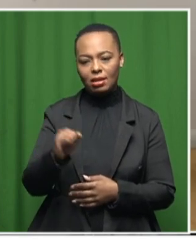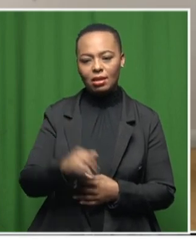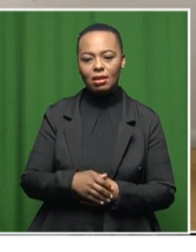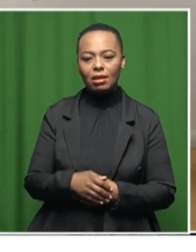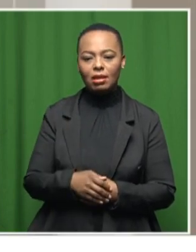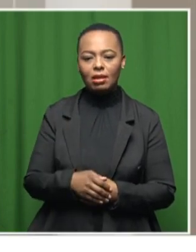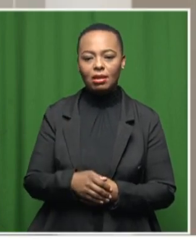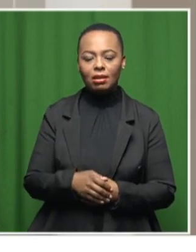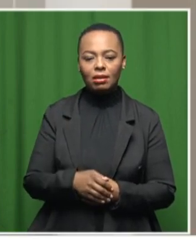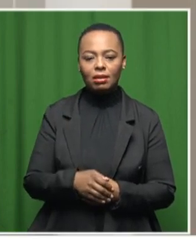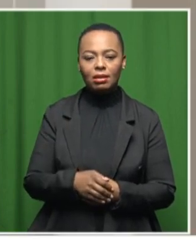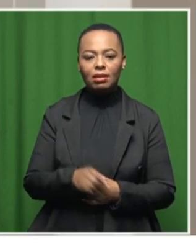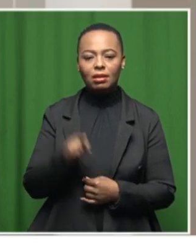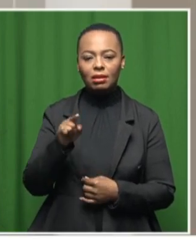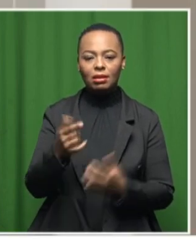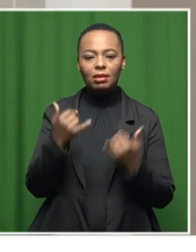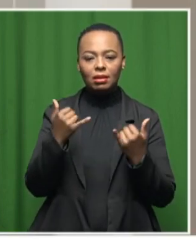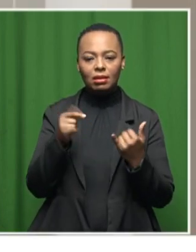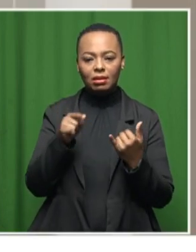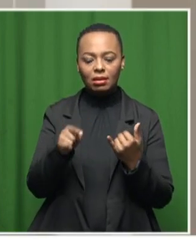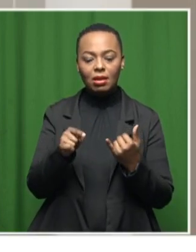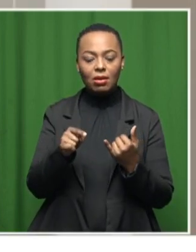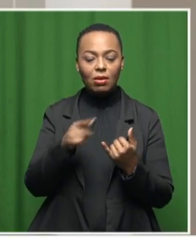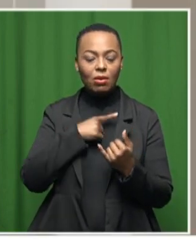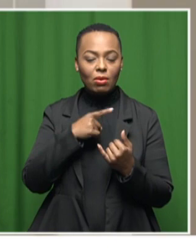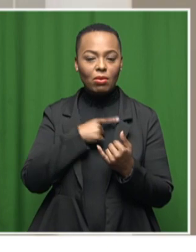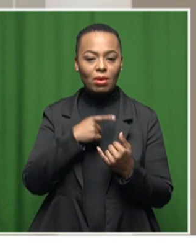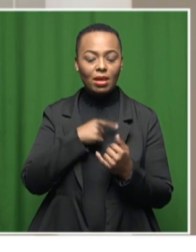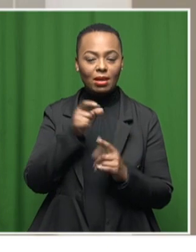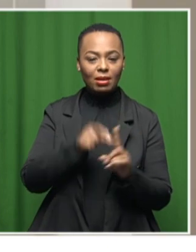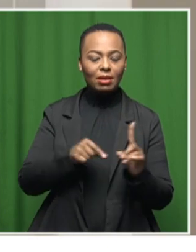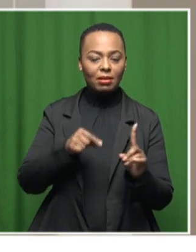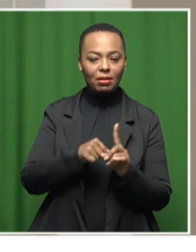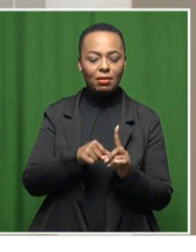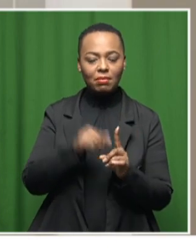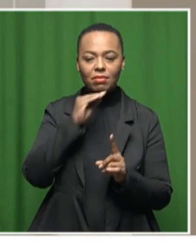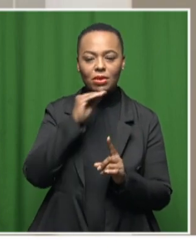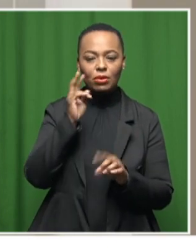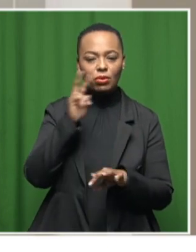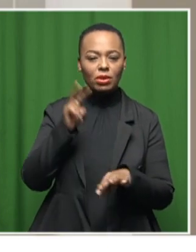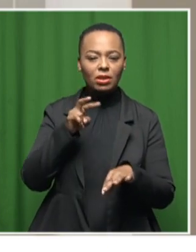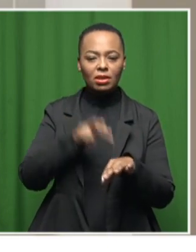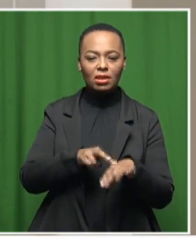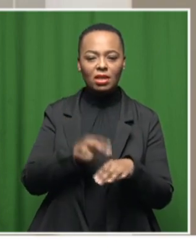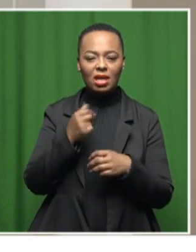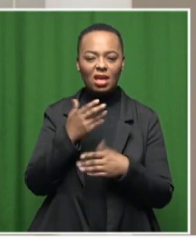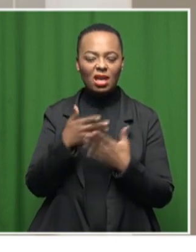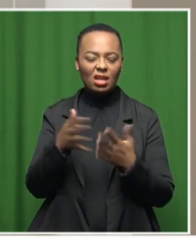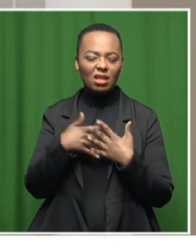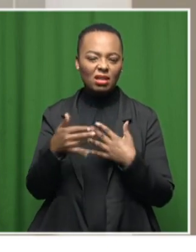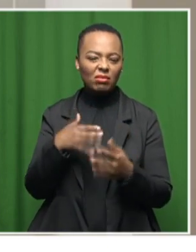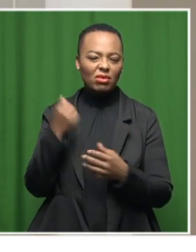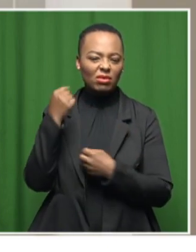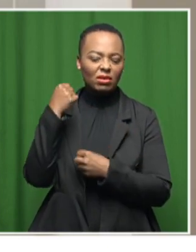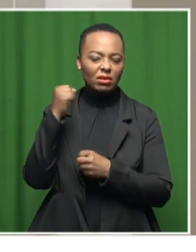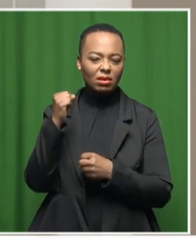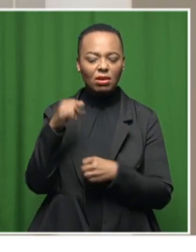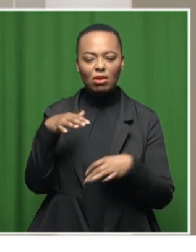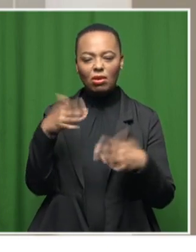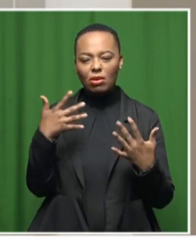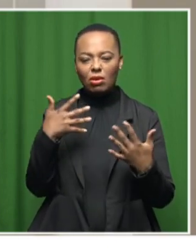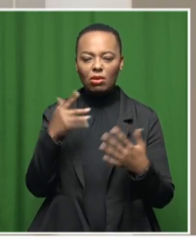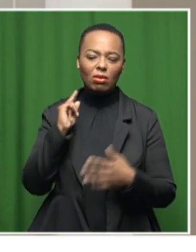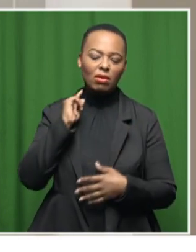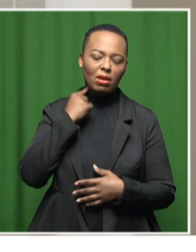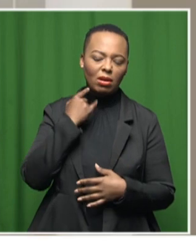detector is actually an expert communicator who actually don't need any polygraphs, machines, or any tools to pick up whether you lie